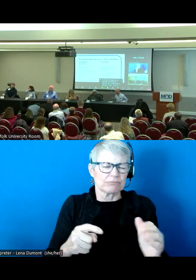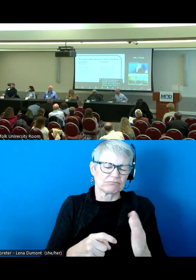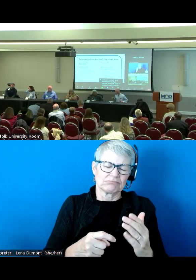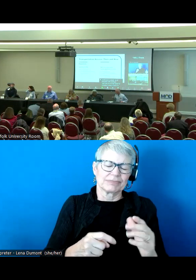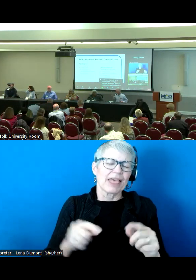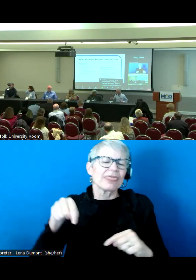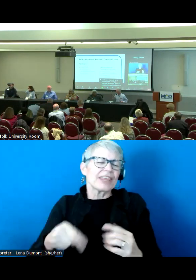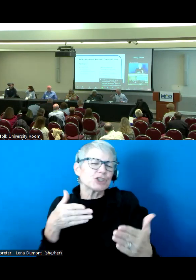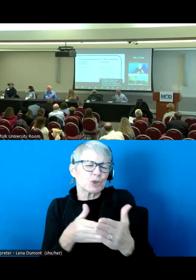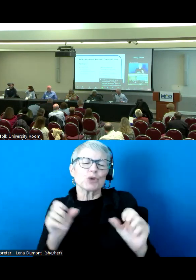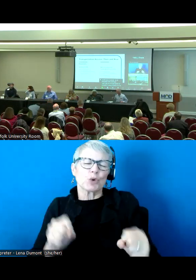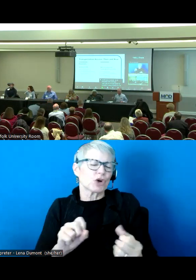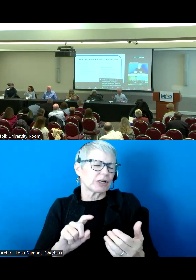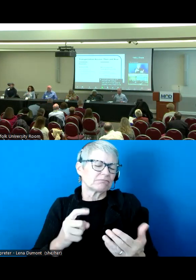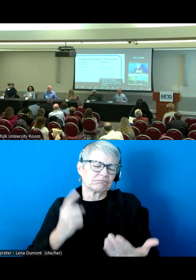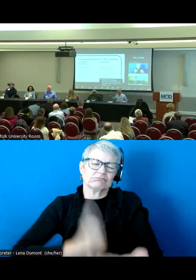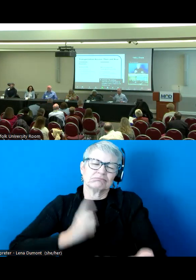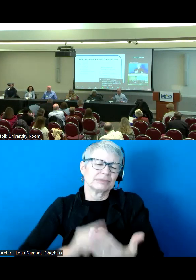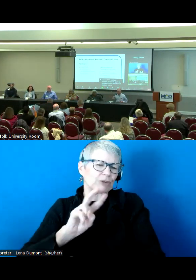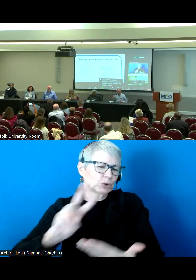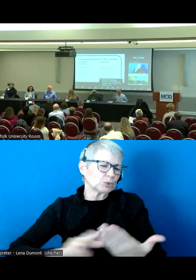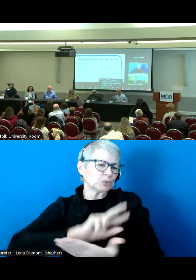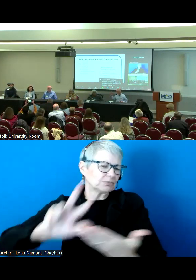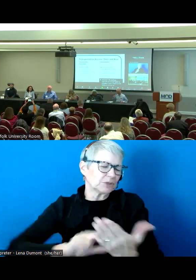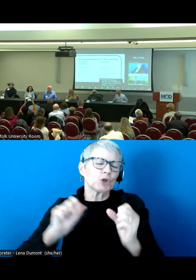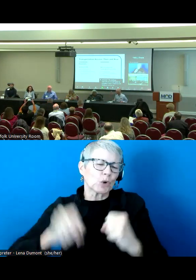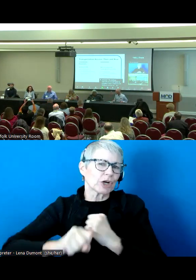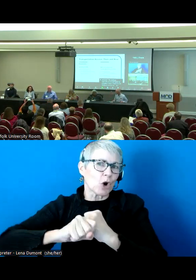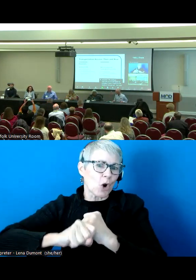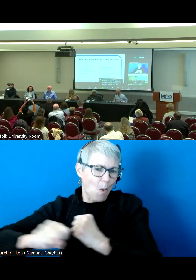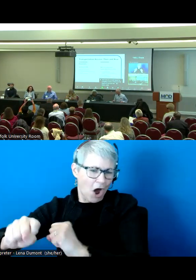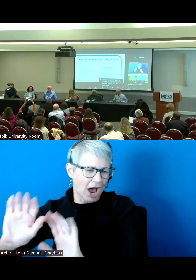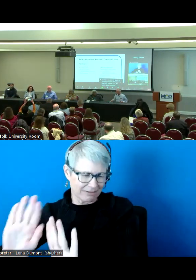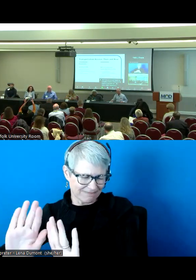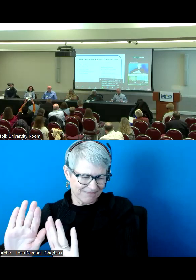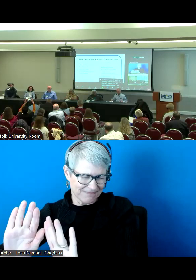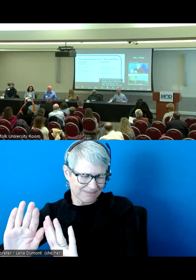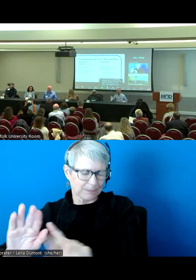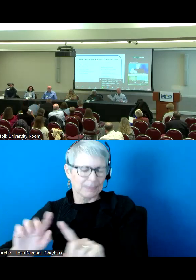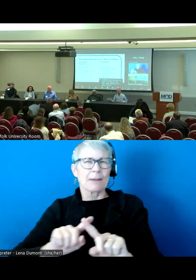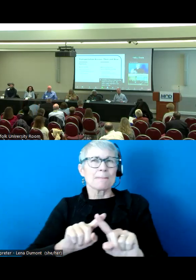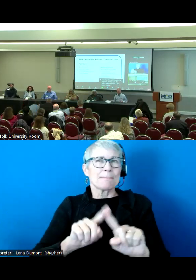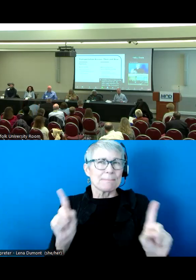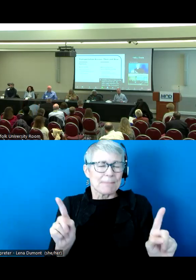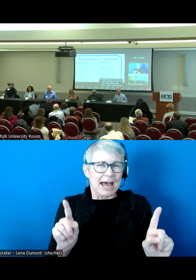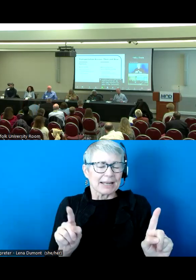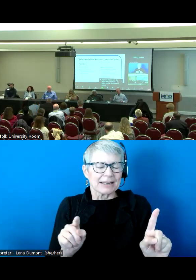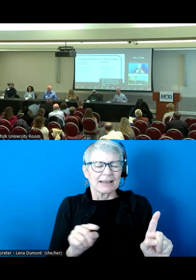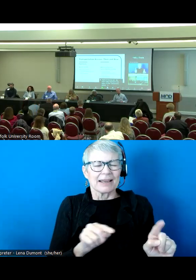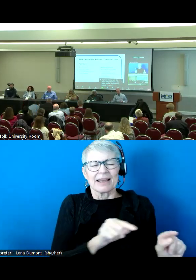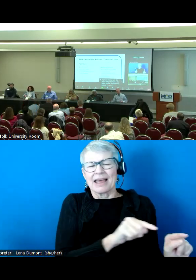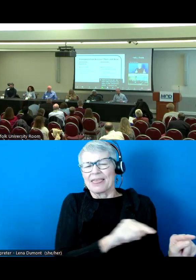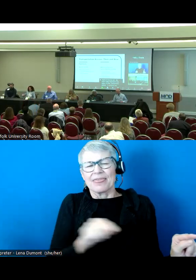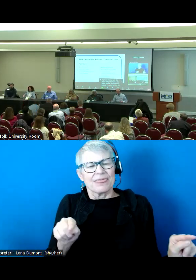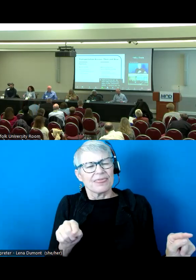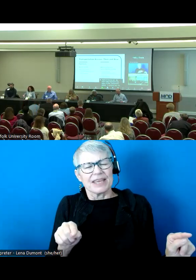lawsuit. But what's real important, I think, is the lesson of these phenomenal people. I'm going to start with Joanne Daniels-Finegold,